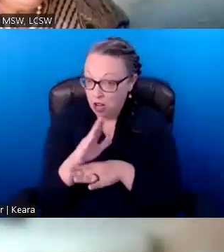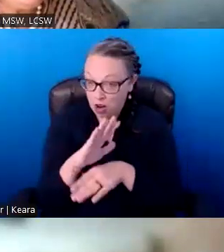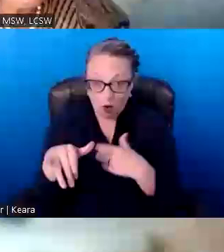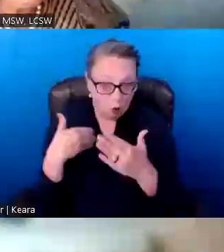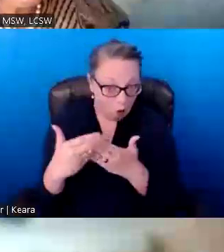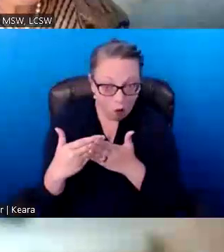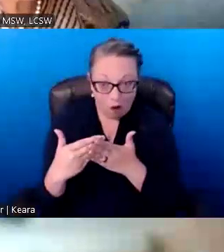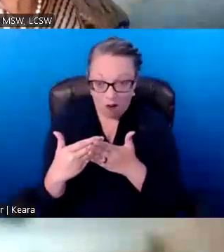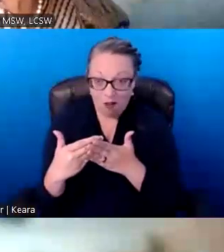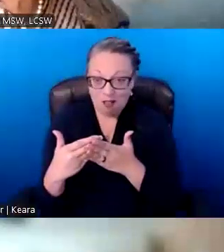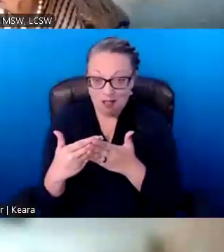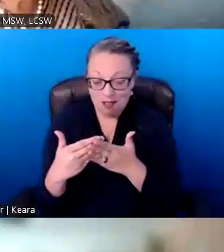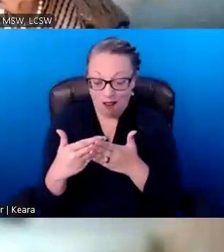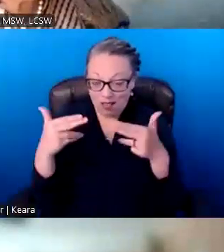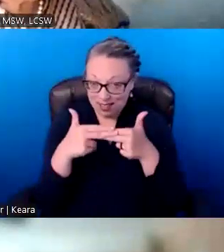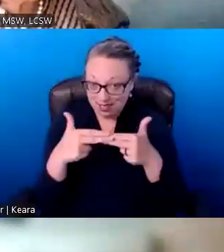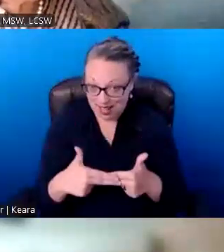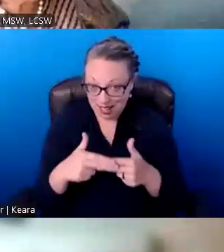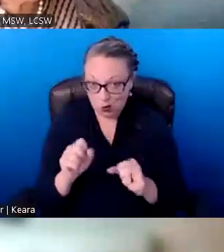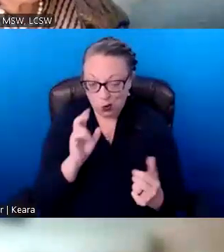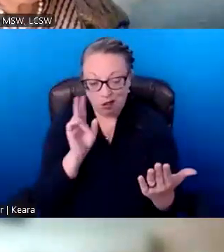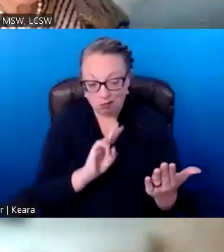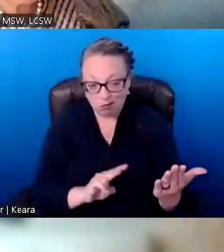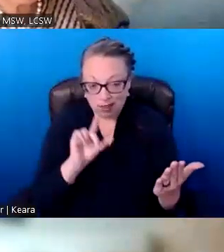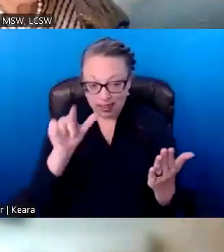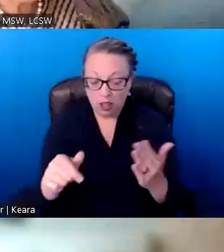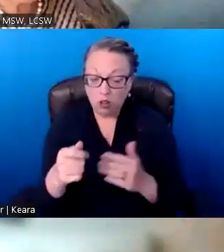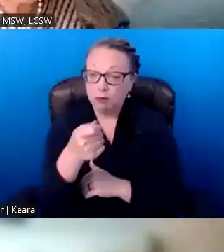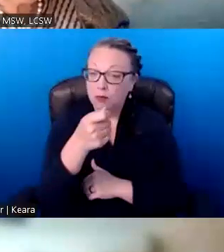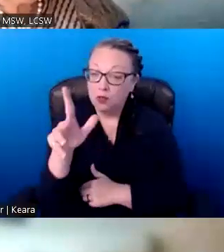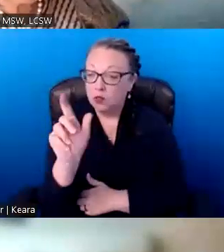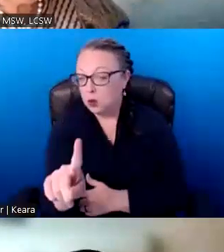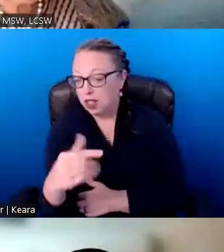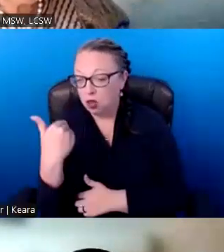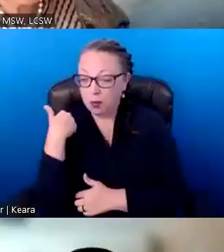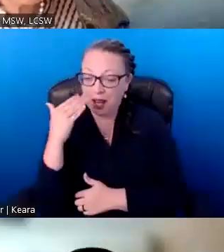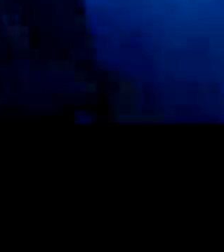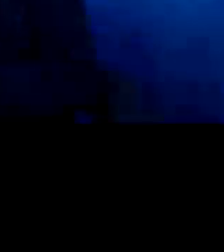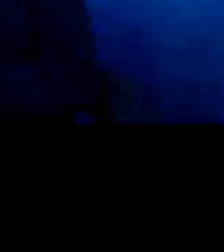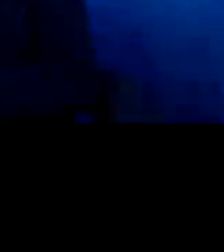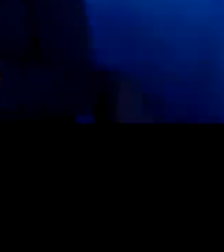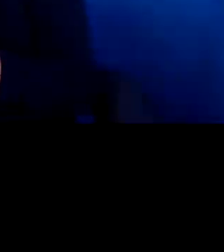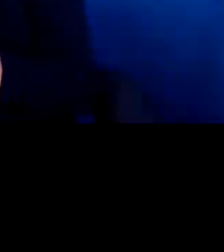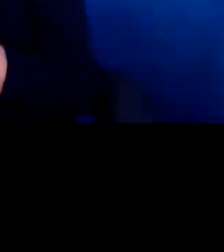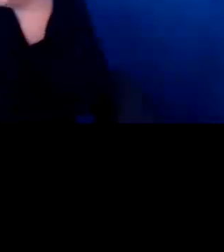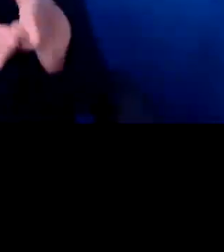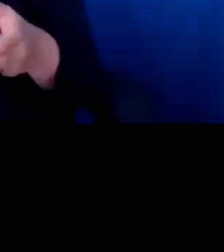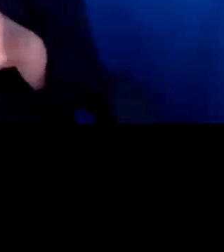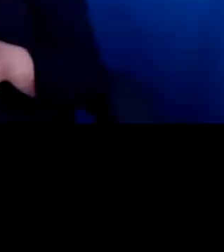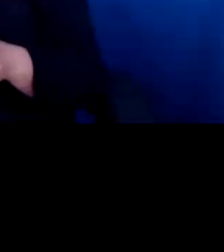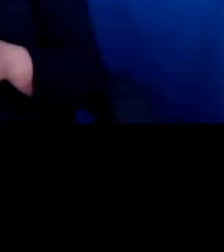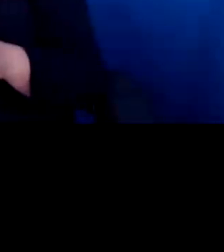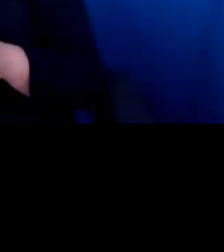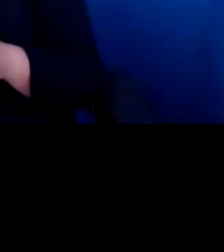look through these later. We have a few questions for you, and I know we have about 8 minutes or so left. Okay. So just jump right